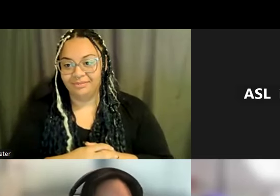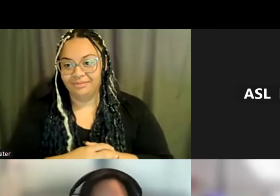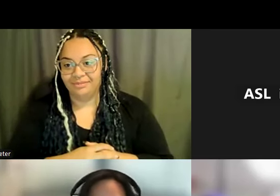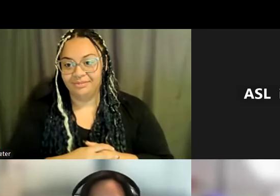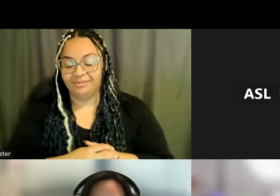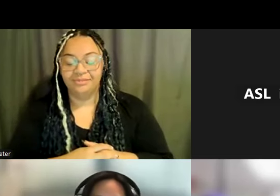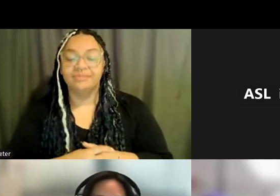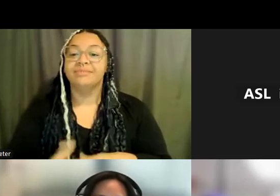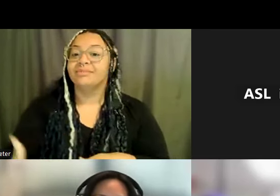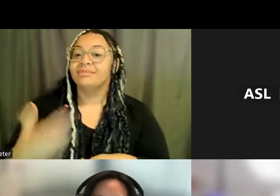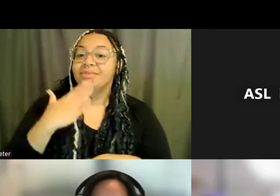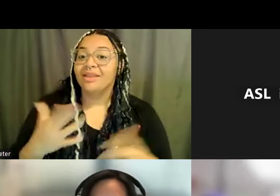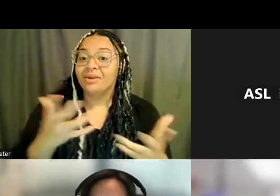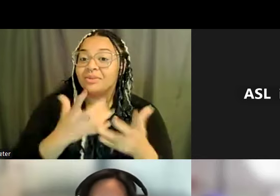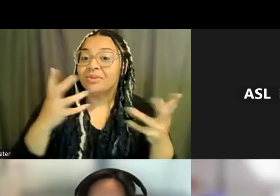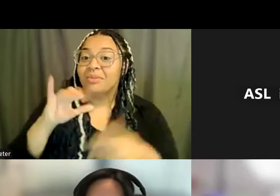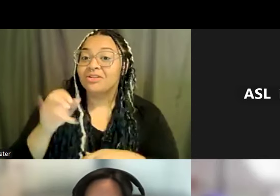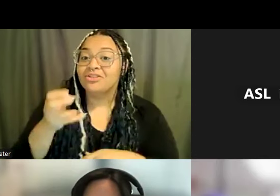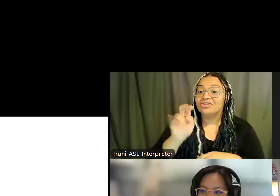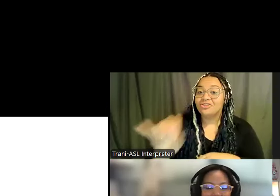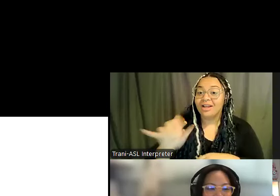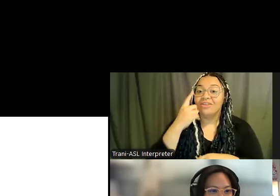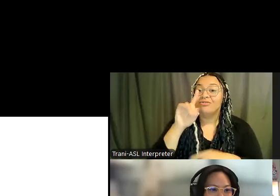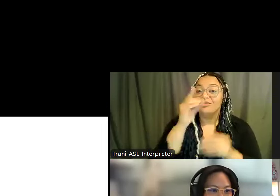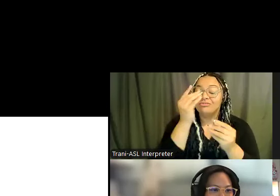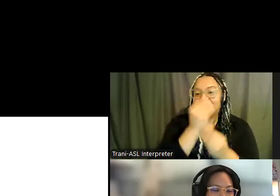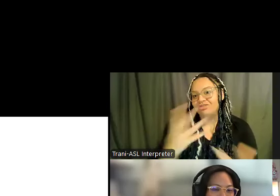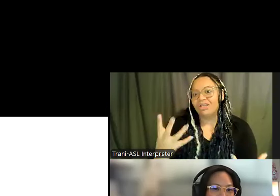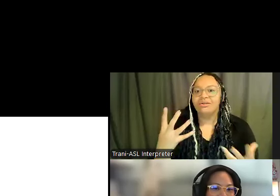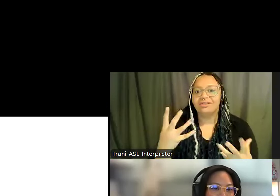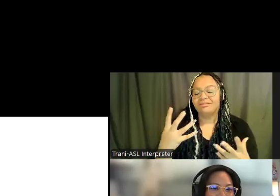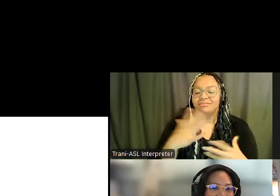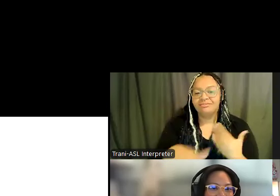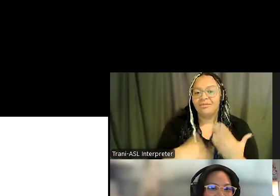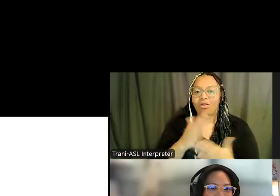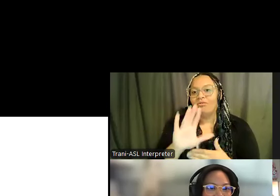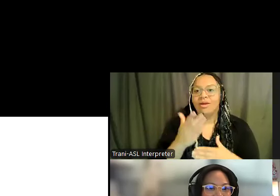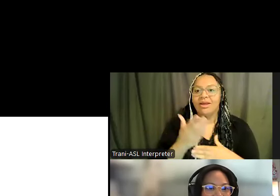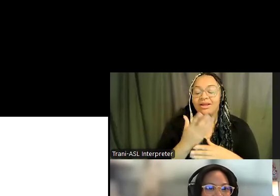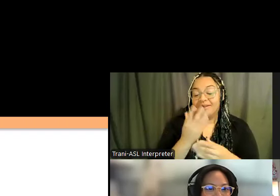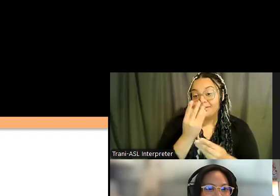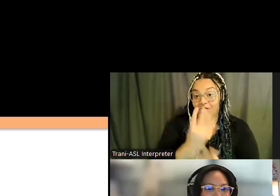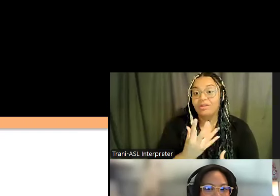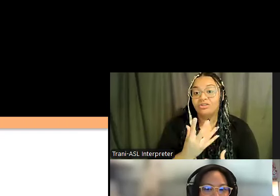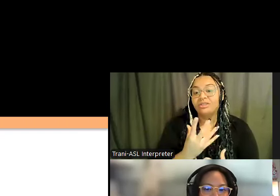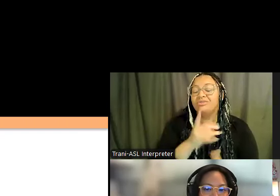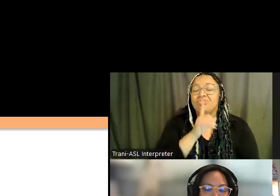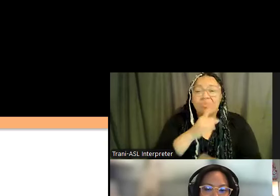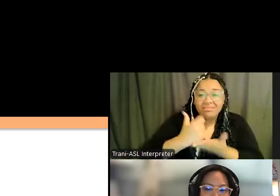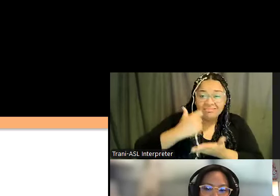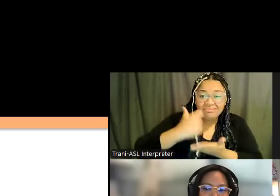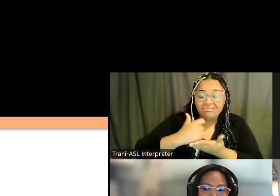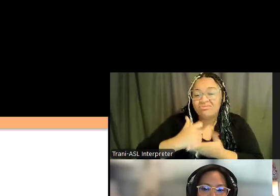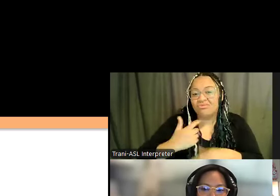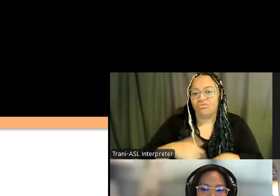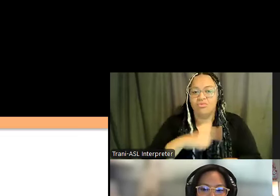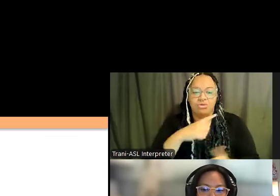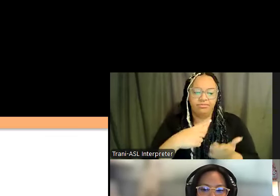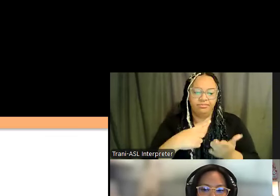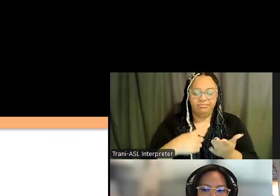Thank you so much, Jenny, for sharing that information. Really very helpful in kind of